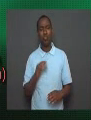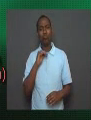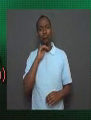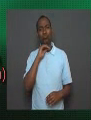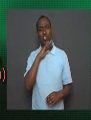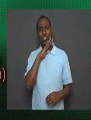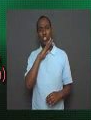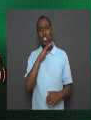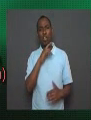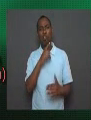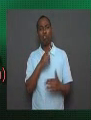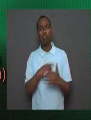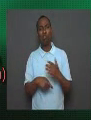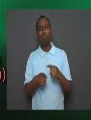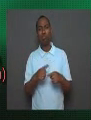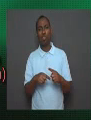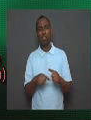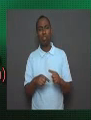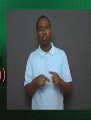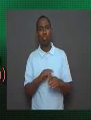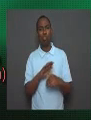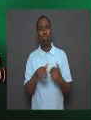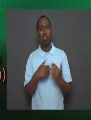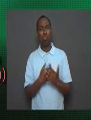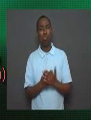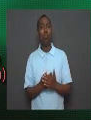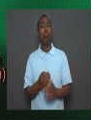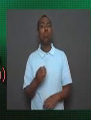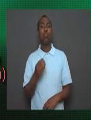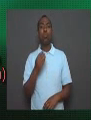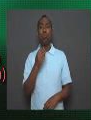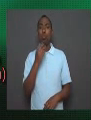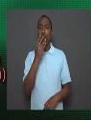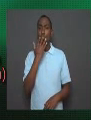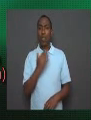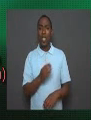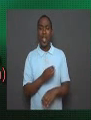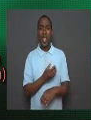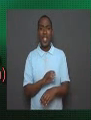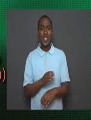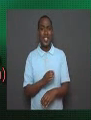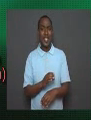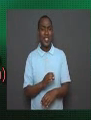products, including old red blood cells, which are produced